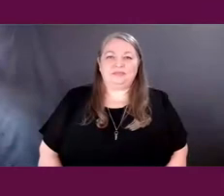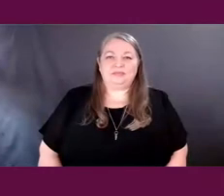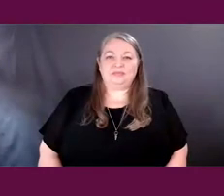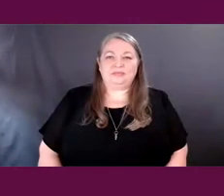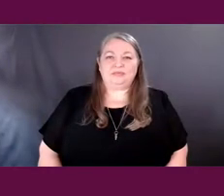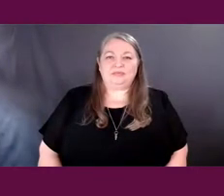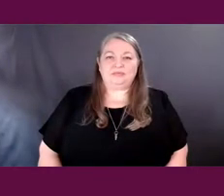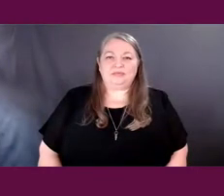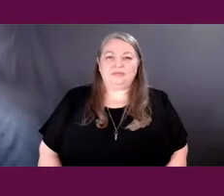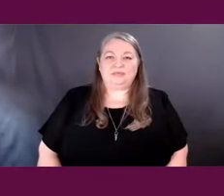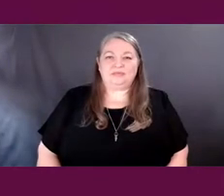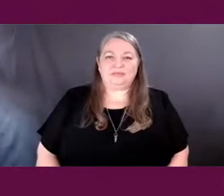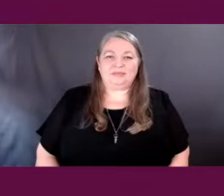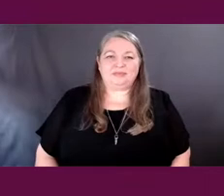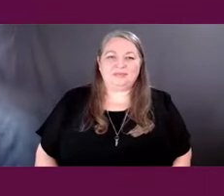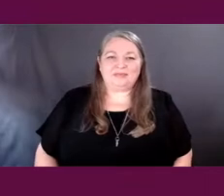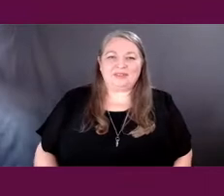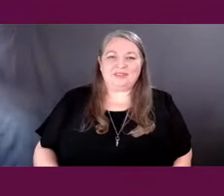Say your middle name again.